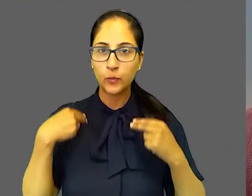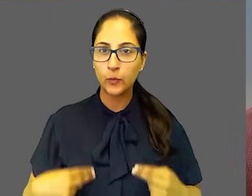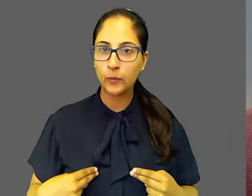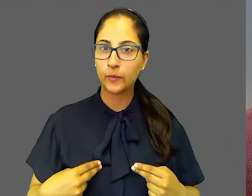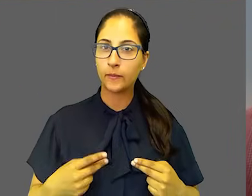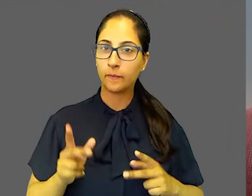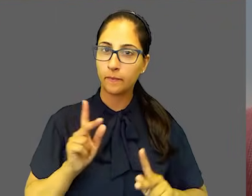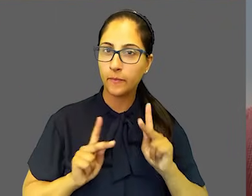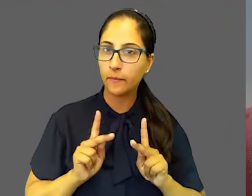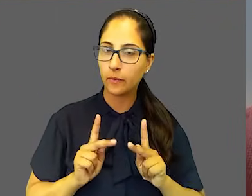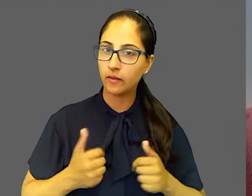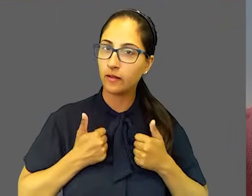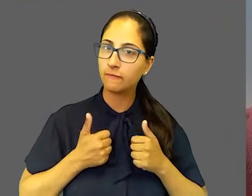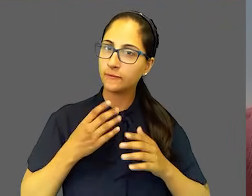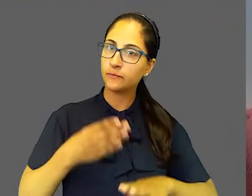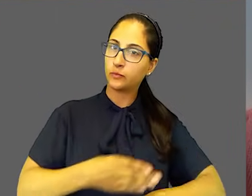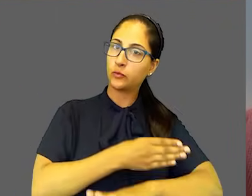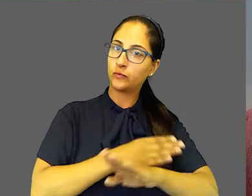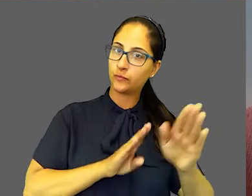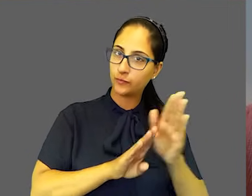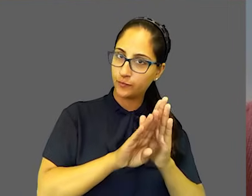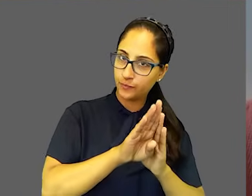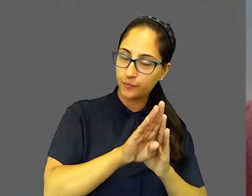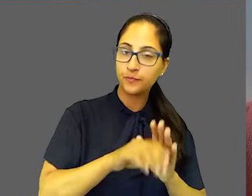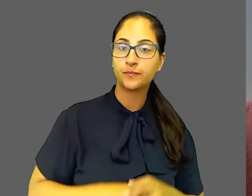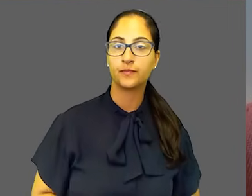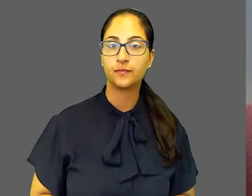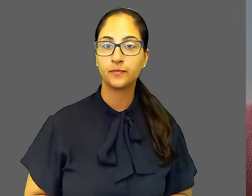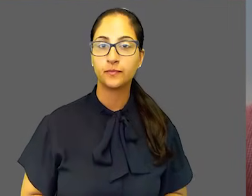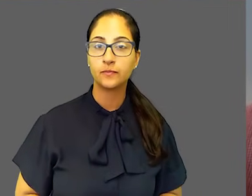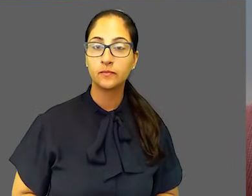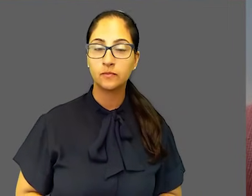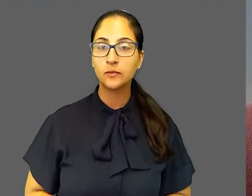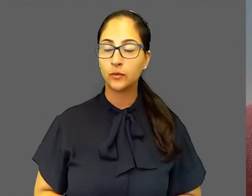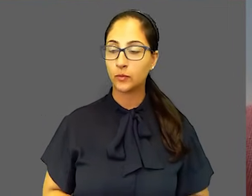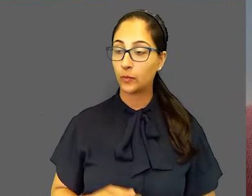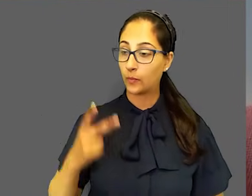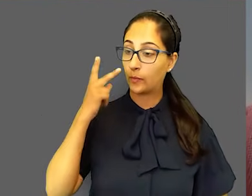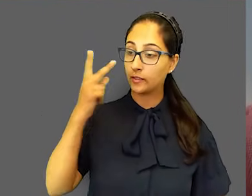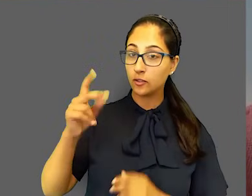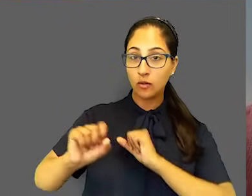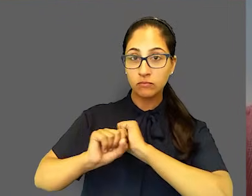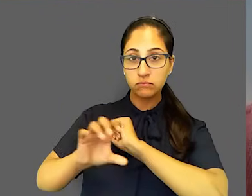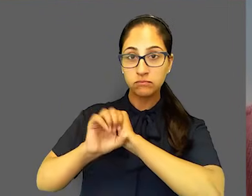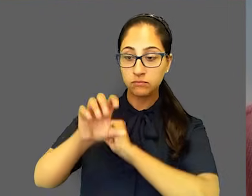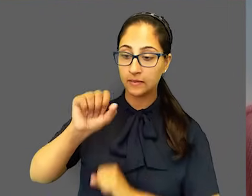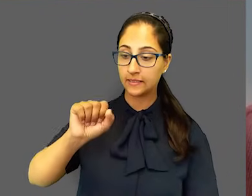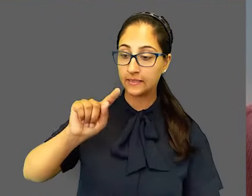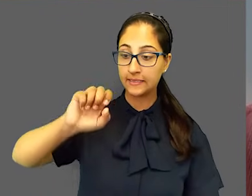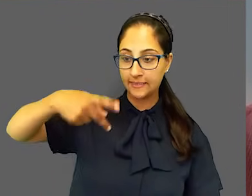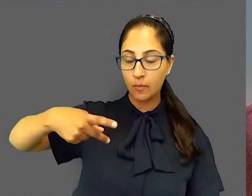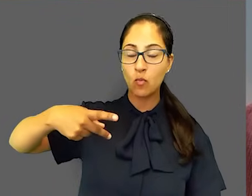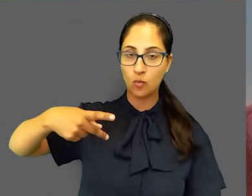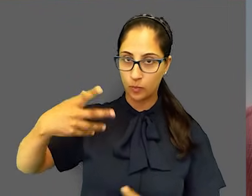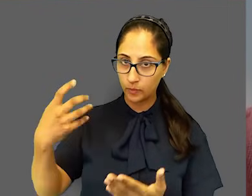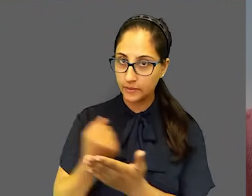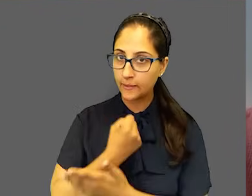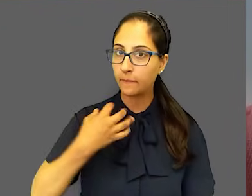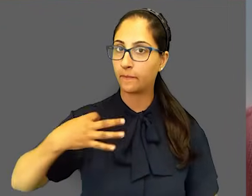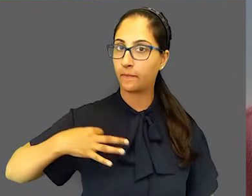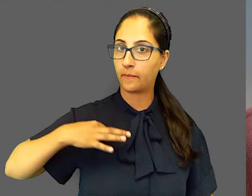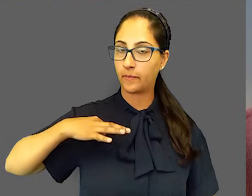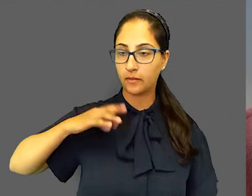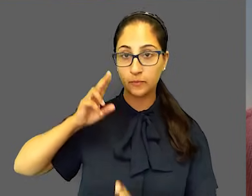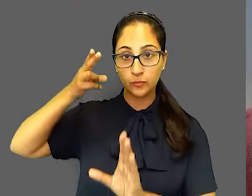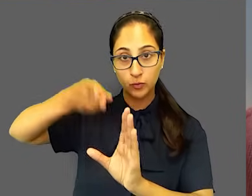it was a natural progression for me, and I applied. And in London, I got to learn more about what it means